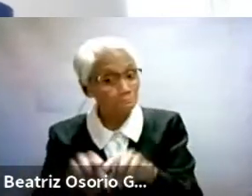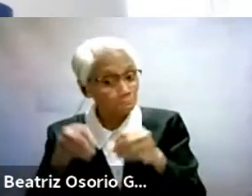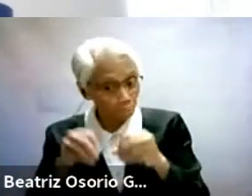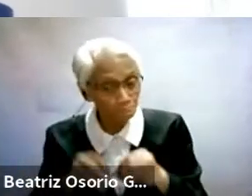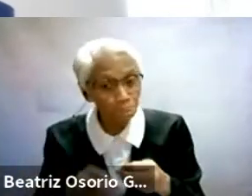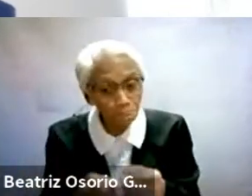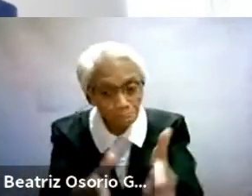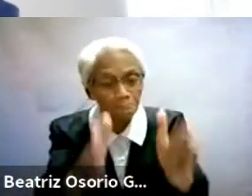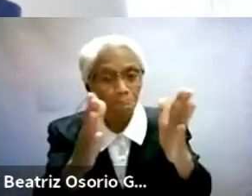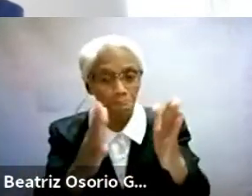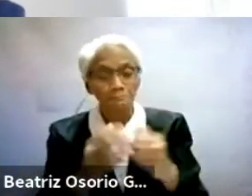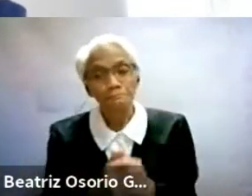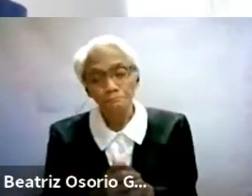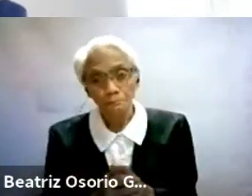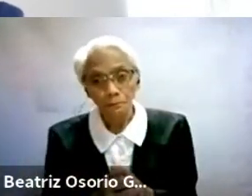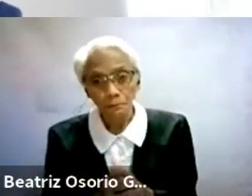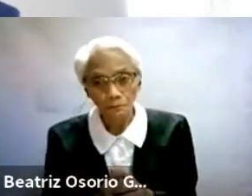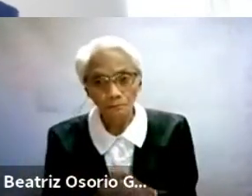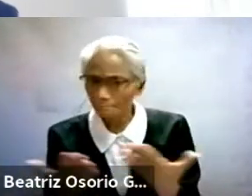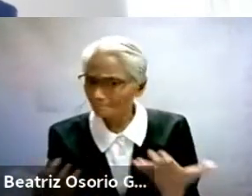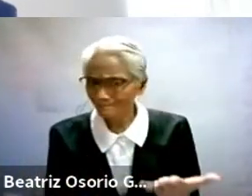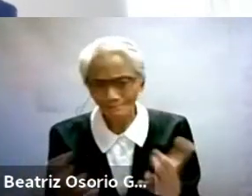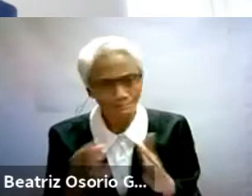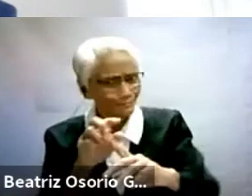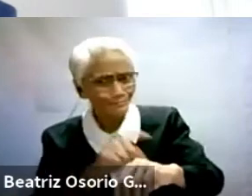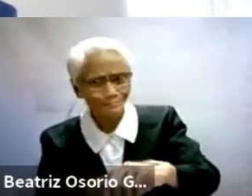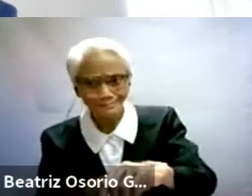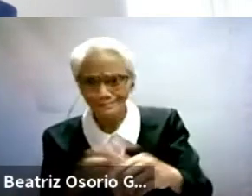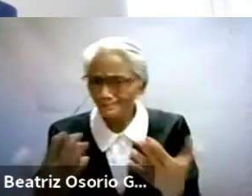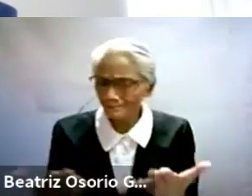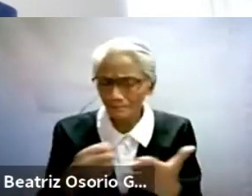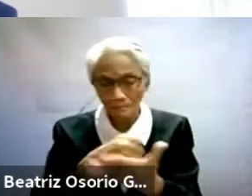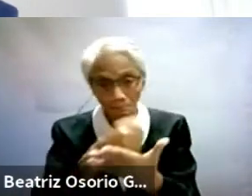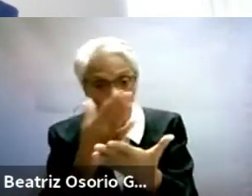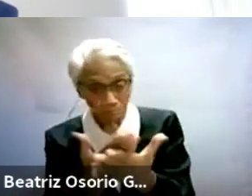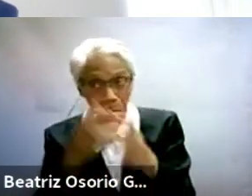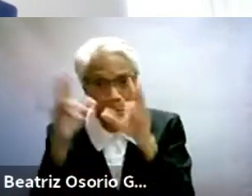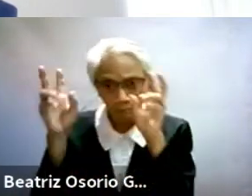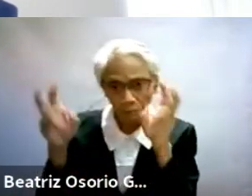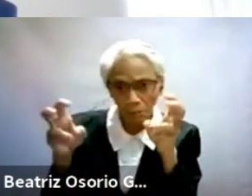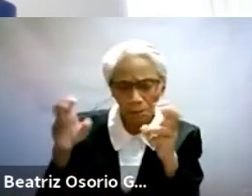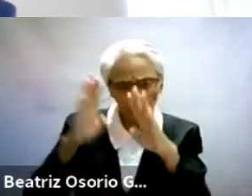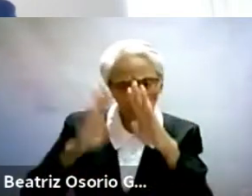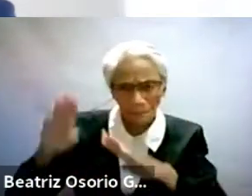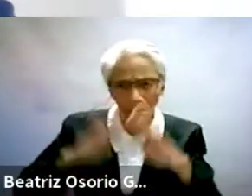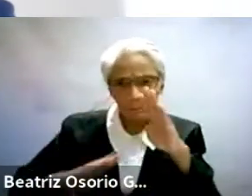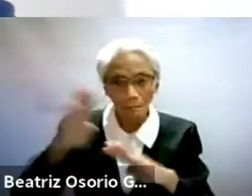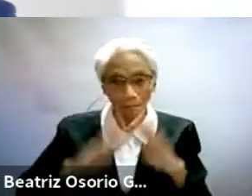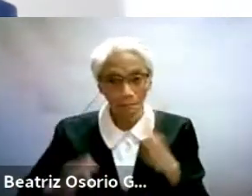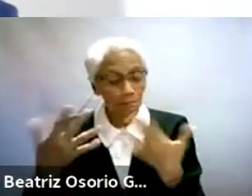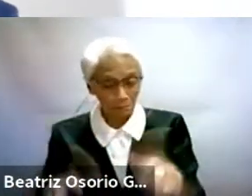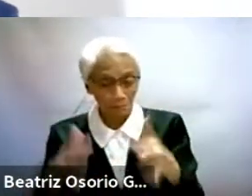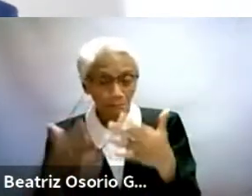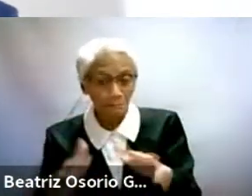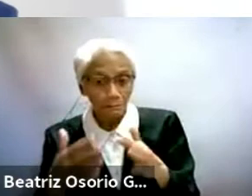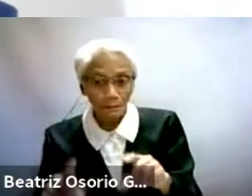online. In a moment, Sonia is going to go through some of the key issues, but I want to finish